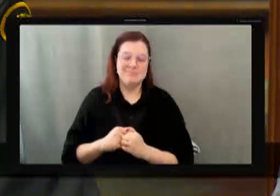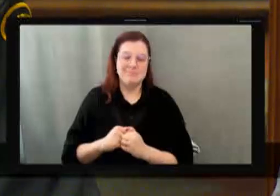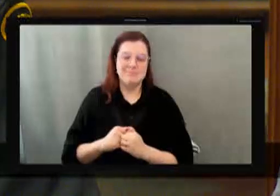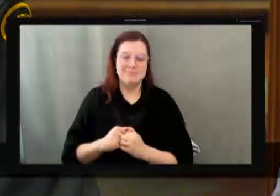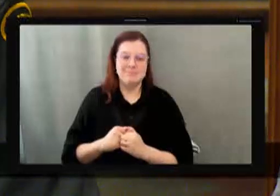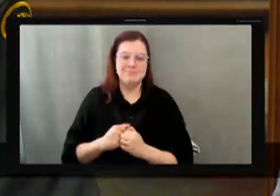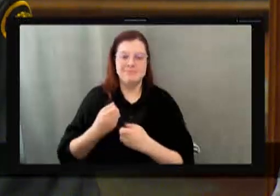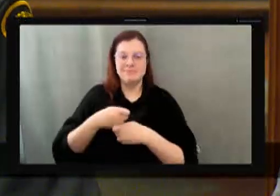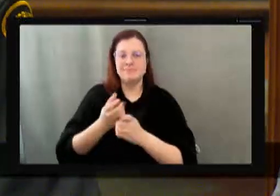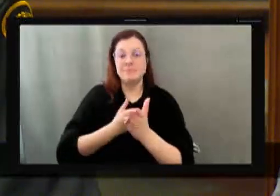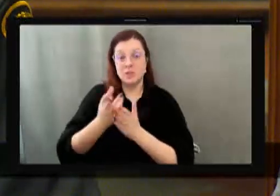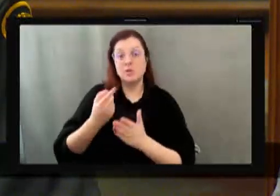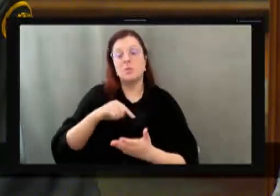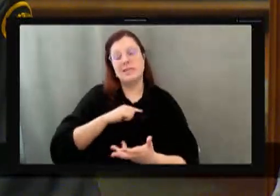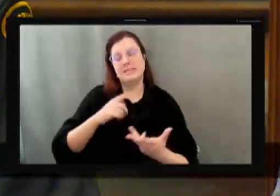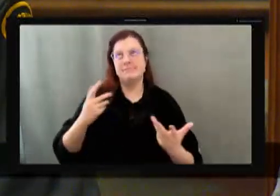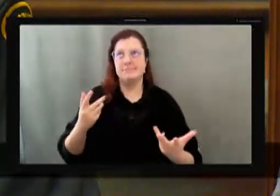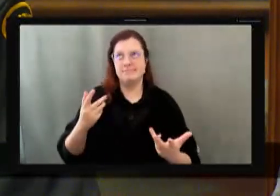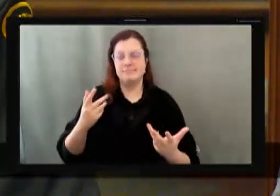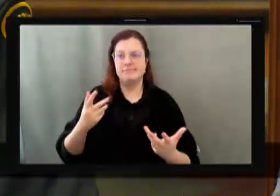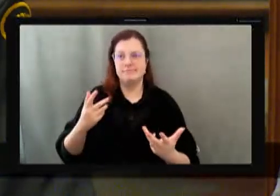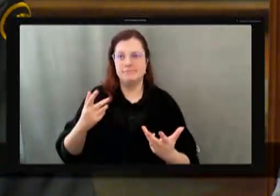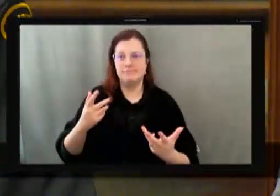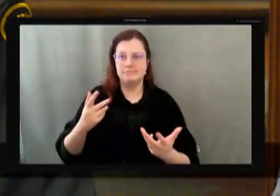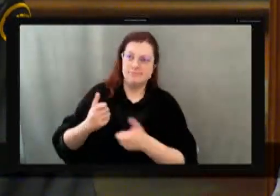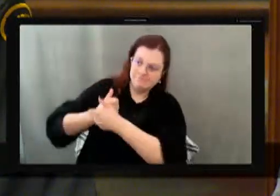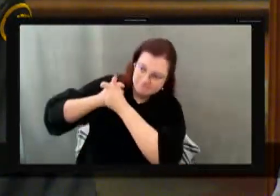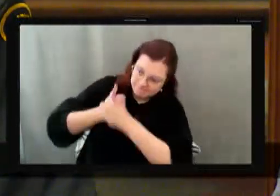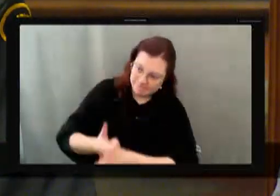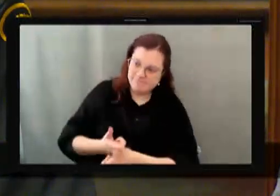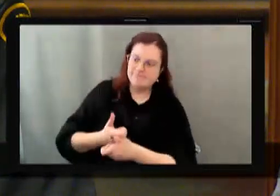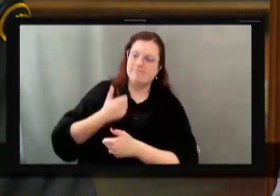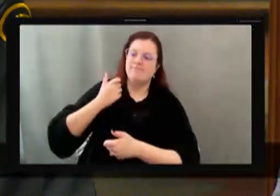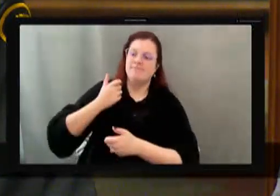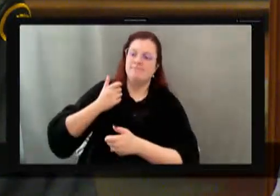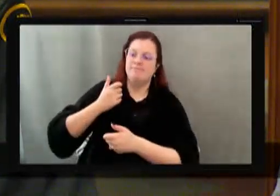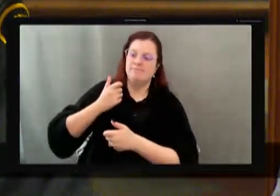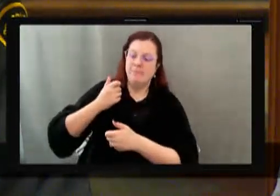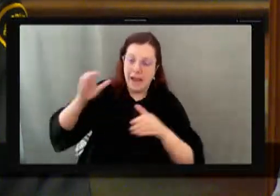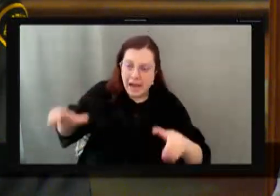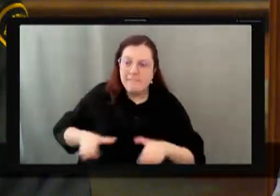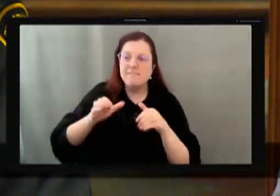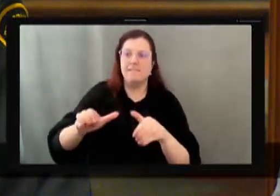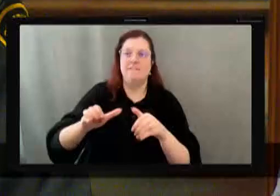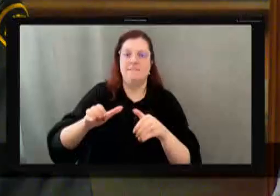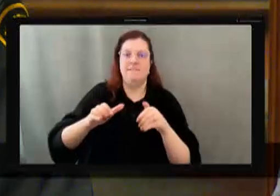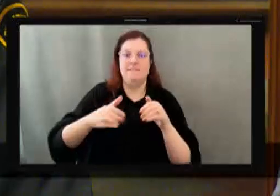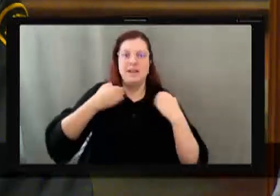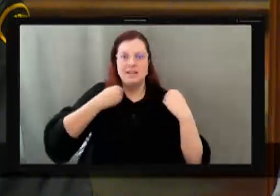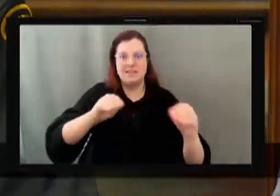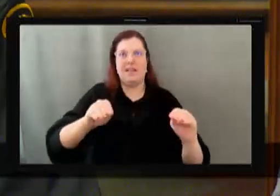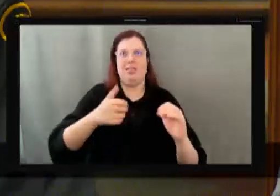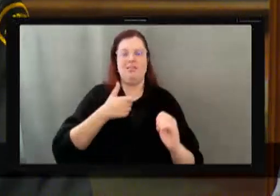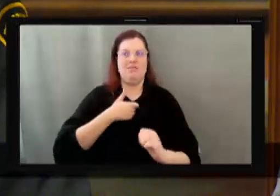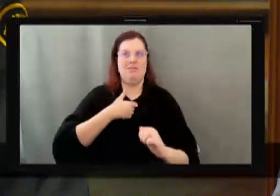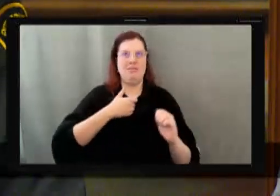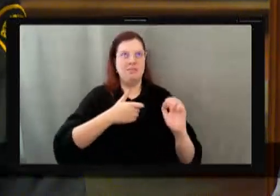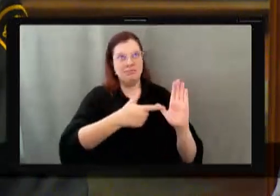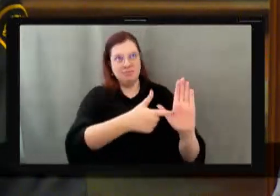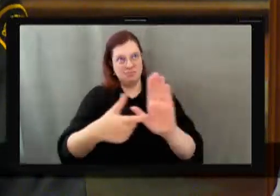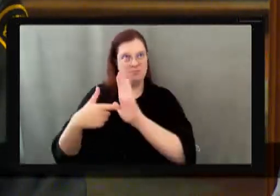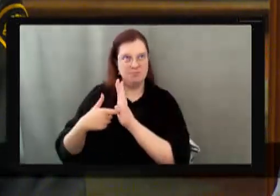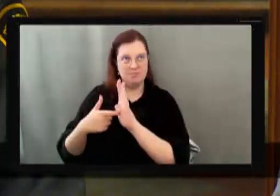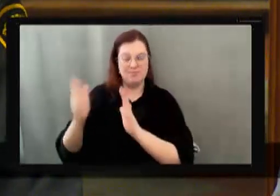making sure we're on top of it and proactively going out there and selling ourselves, where in the past people would just come to